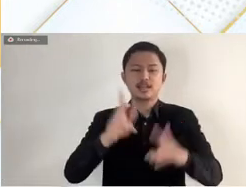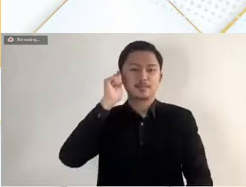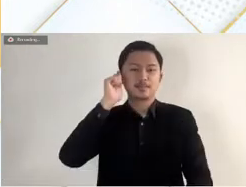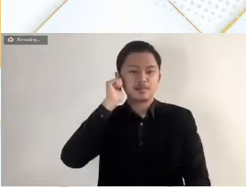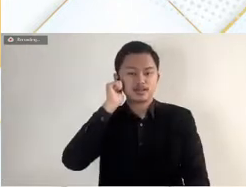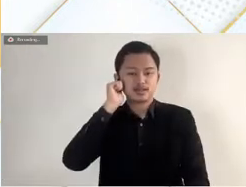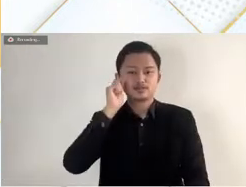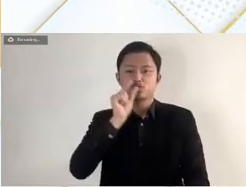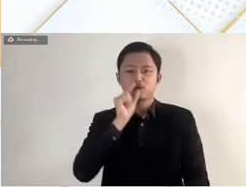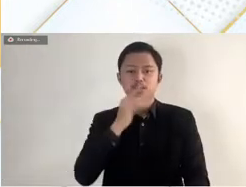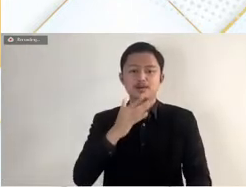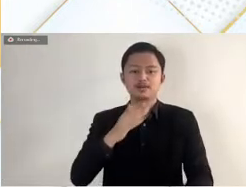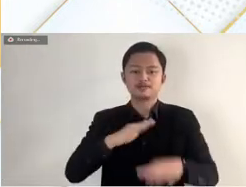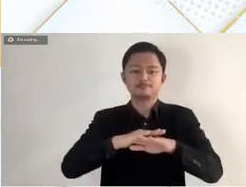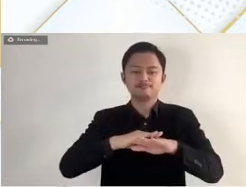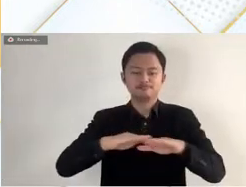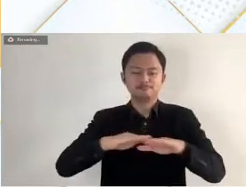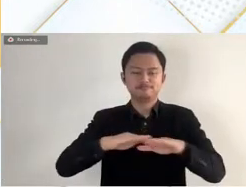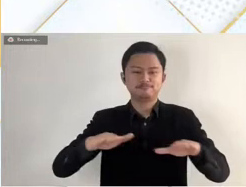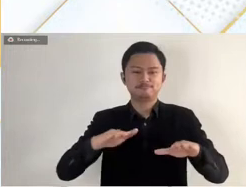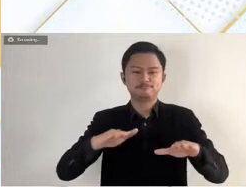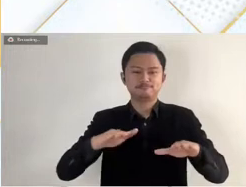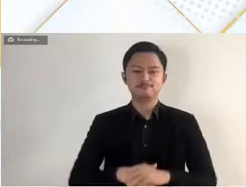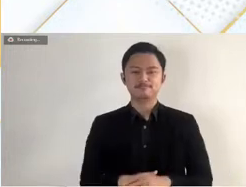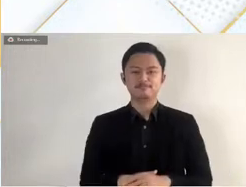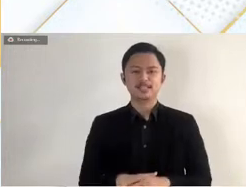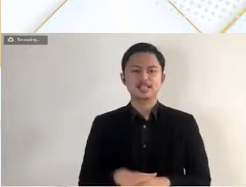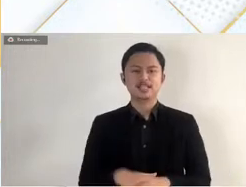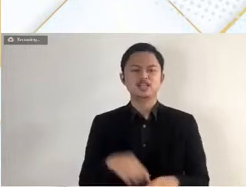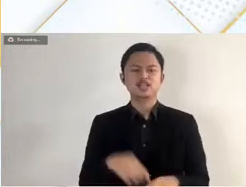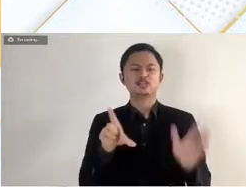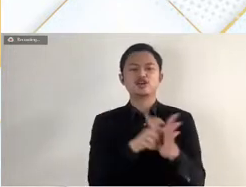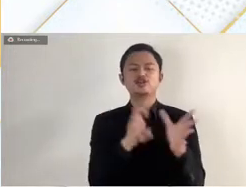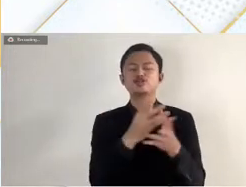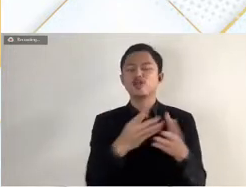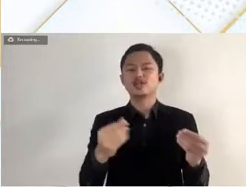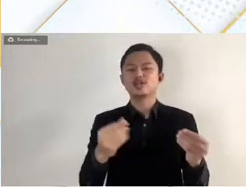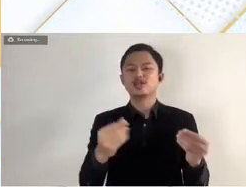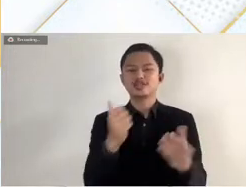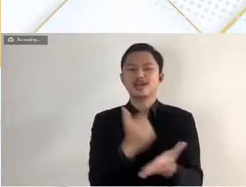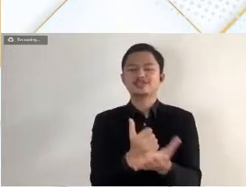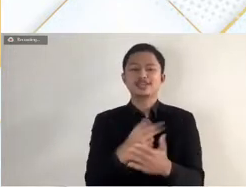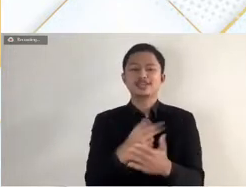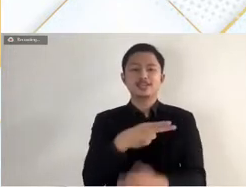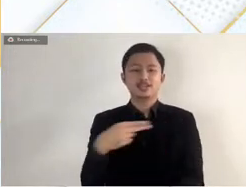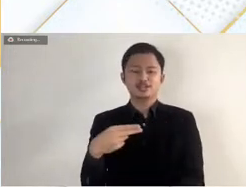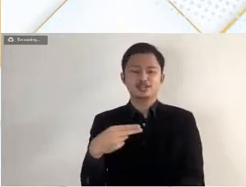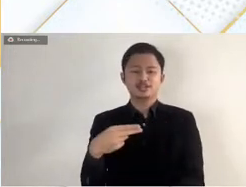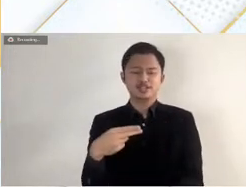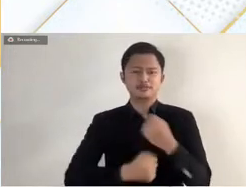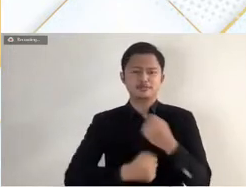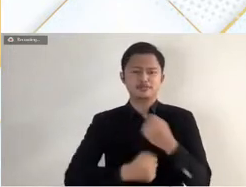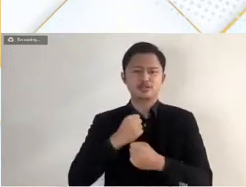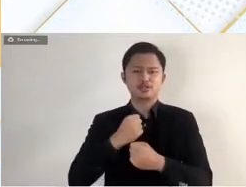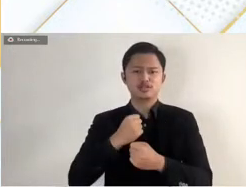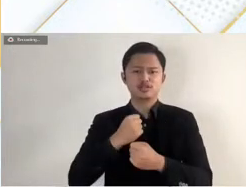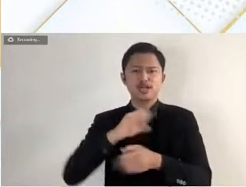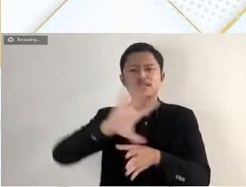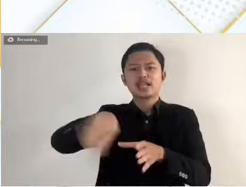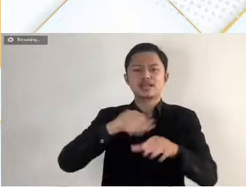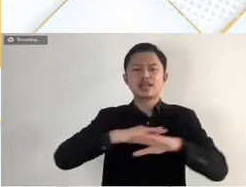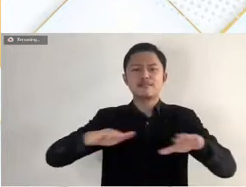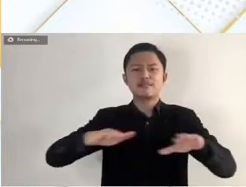peacekeeping. Those are solid examples of Indonesia's strong commitment to contribute to international peace and